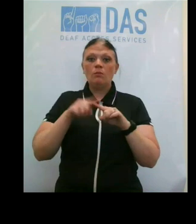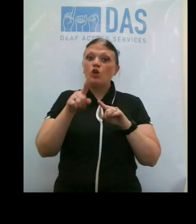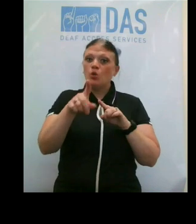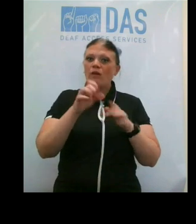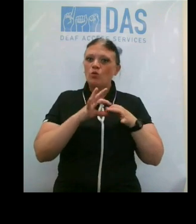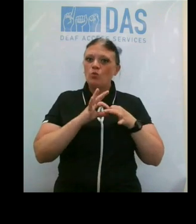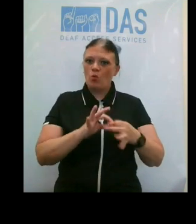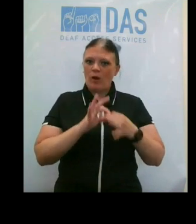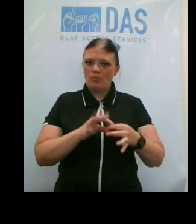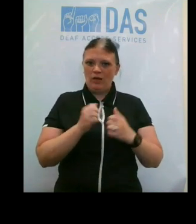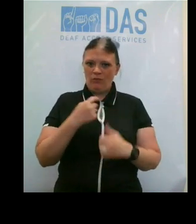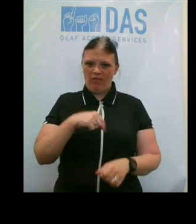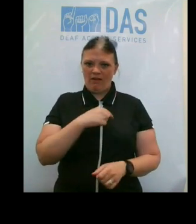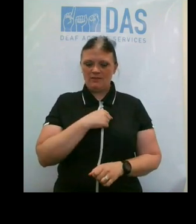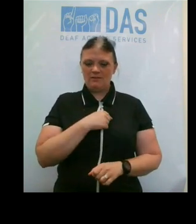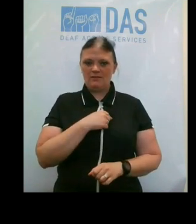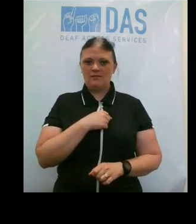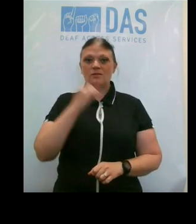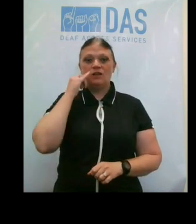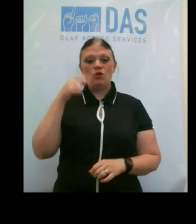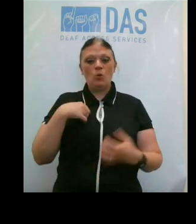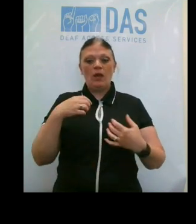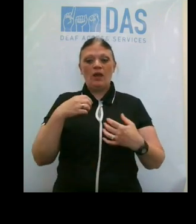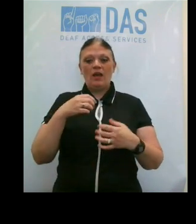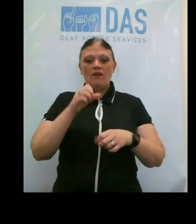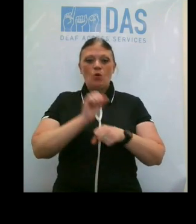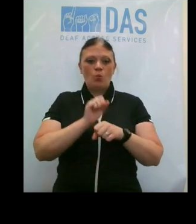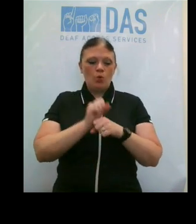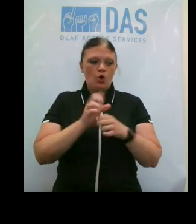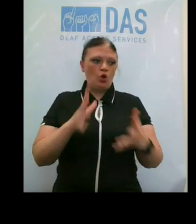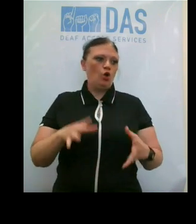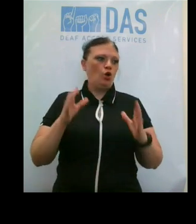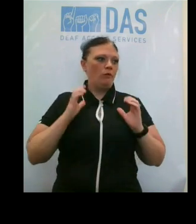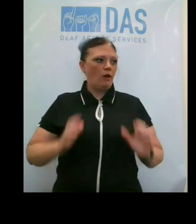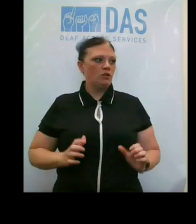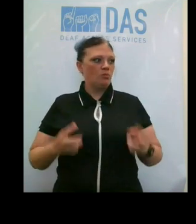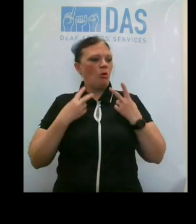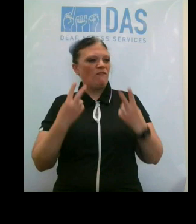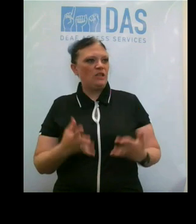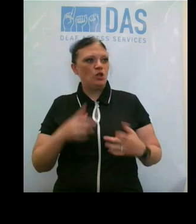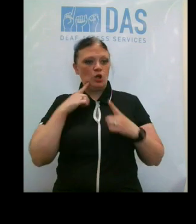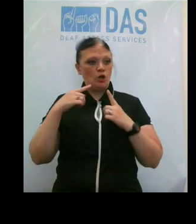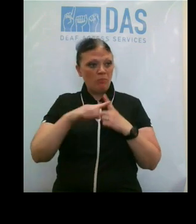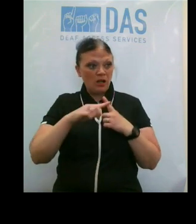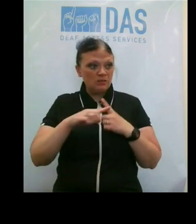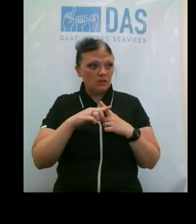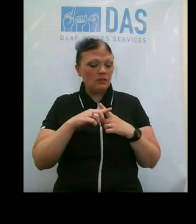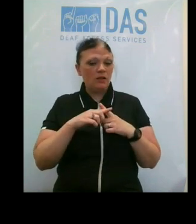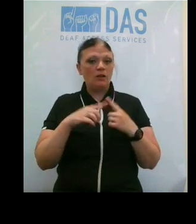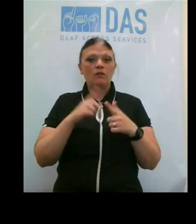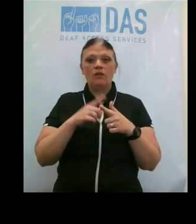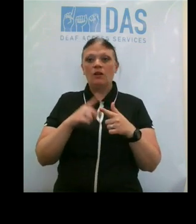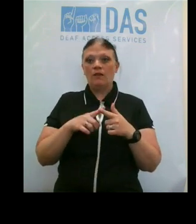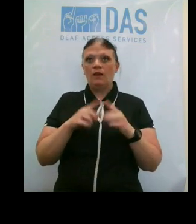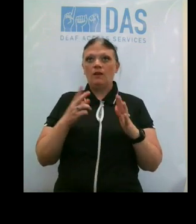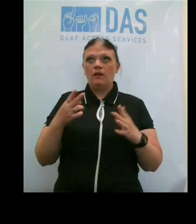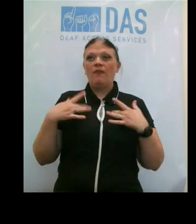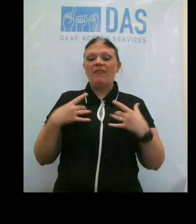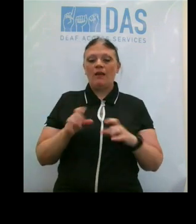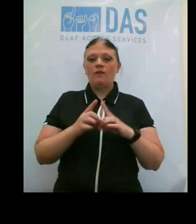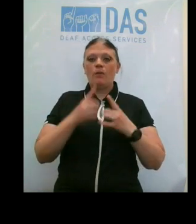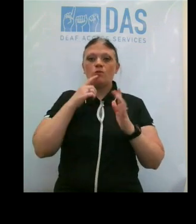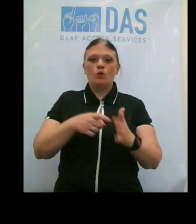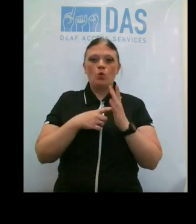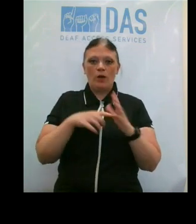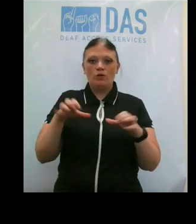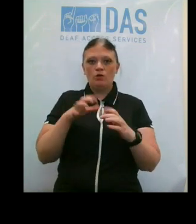with us. And so if you have a worker or a visitor that tests positive, you are required I should say the health department's required to do